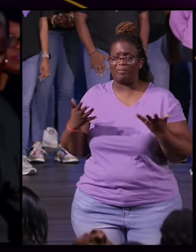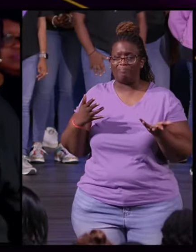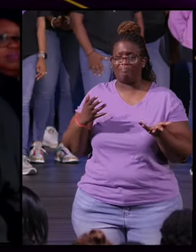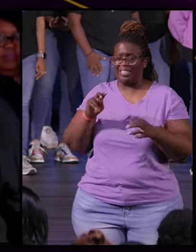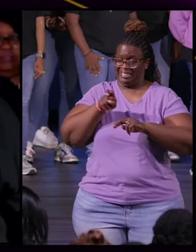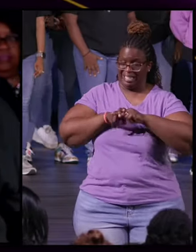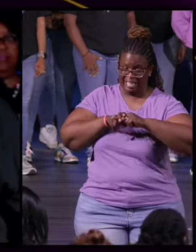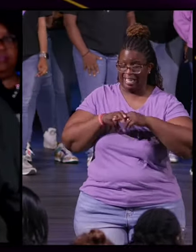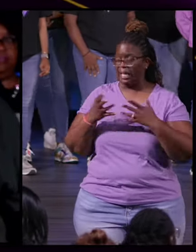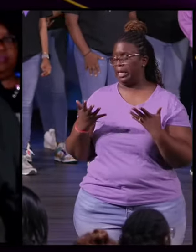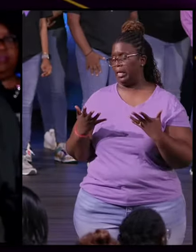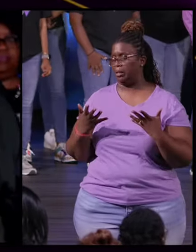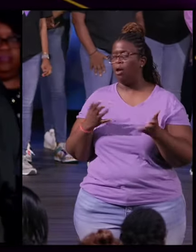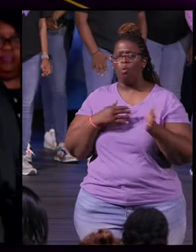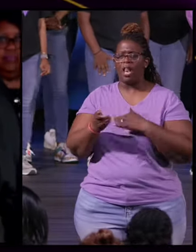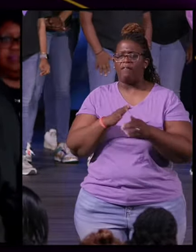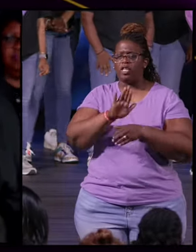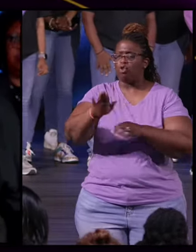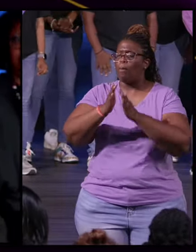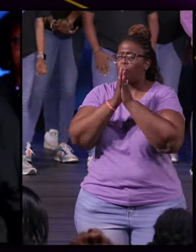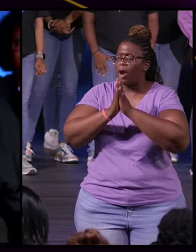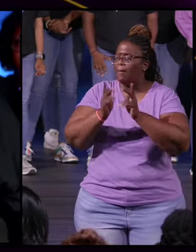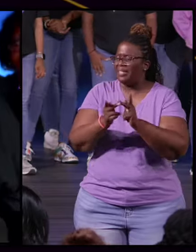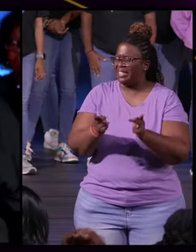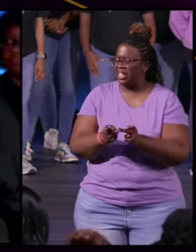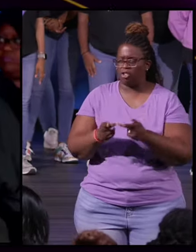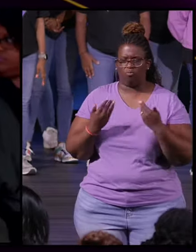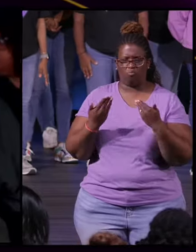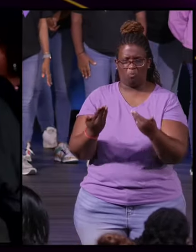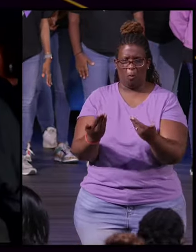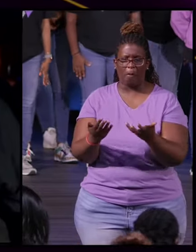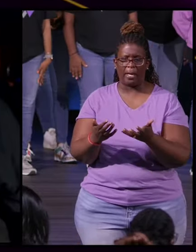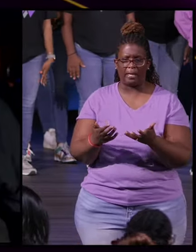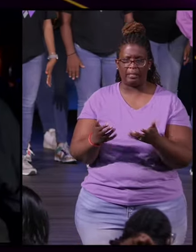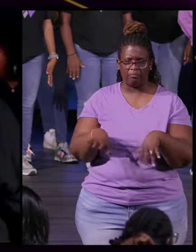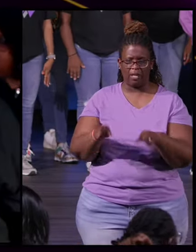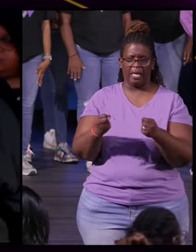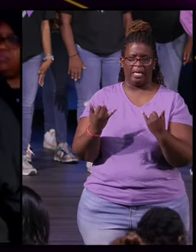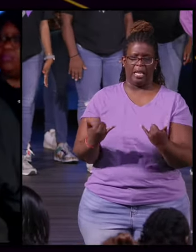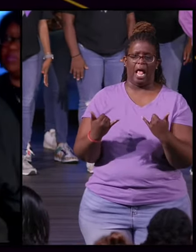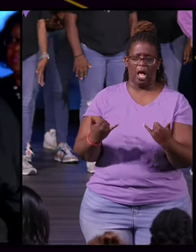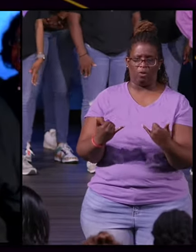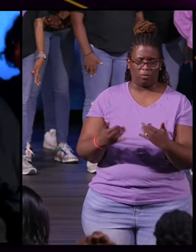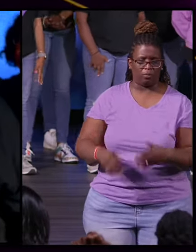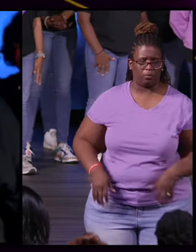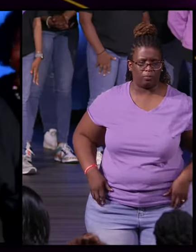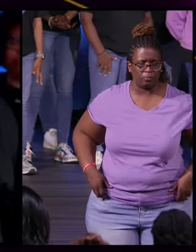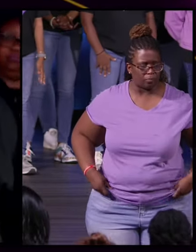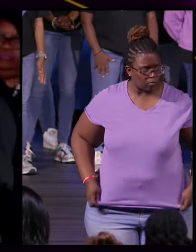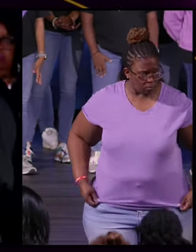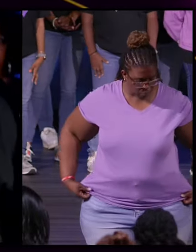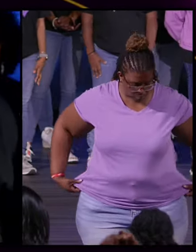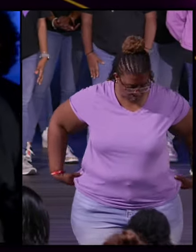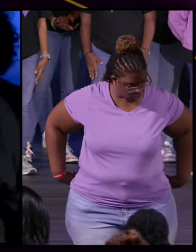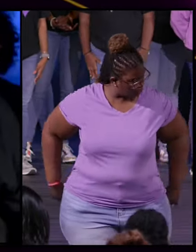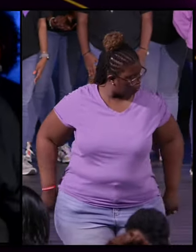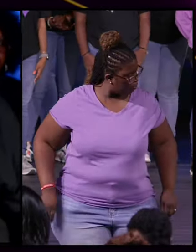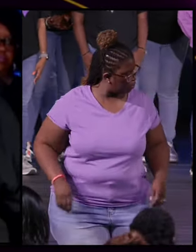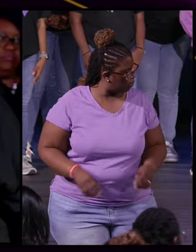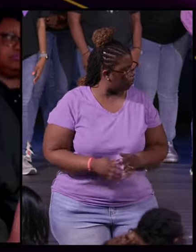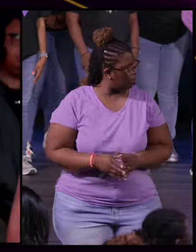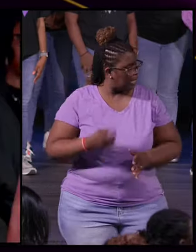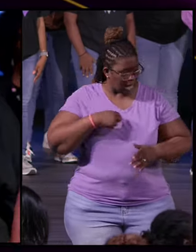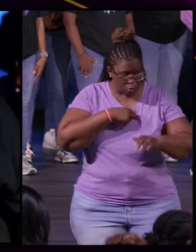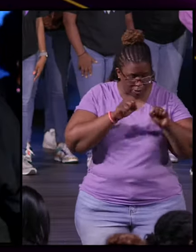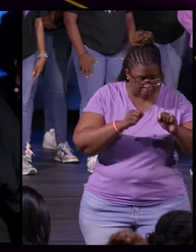is coming to the altar, getting to your prayer posture, that we may